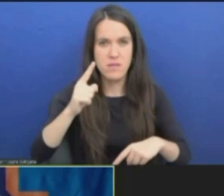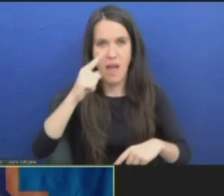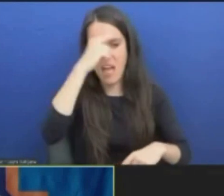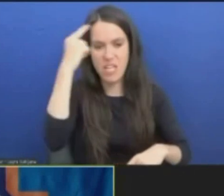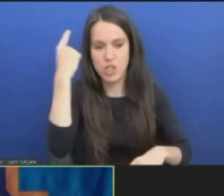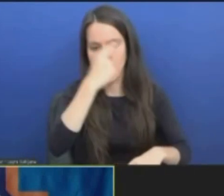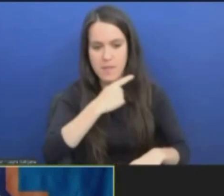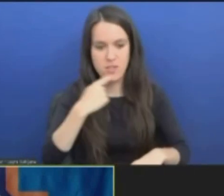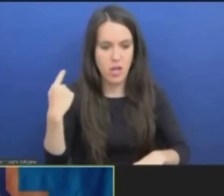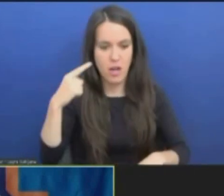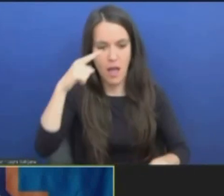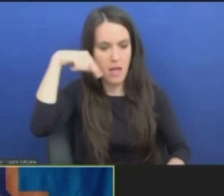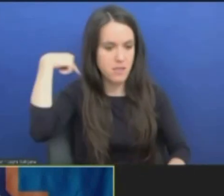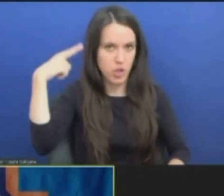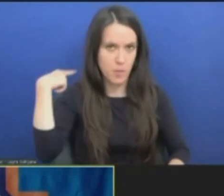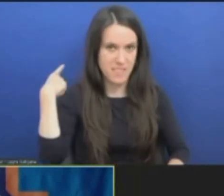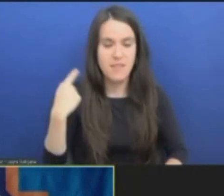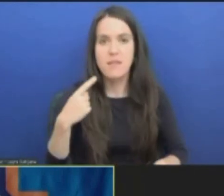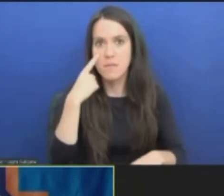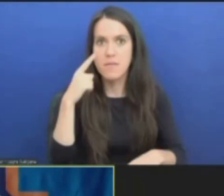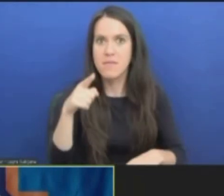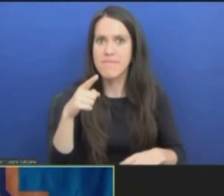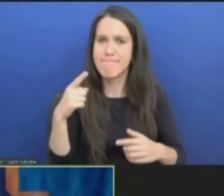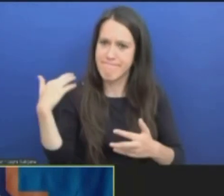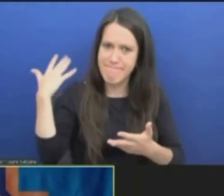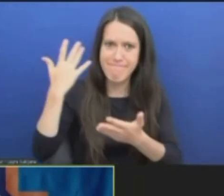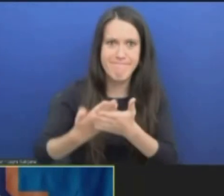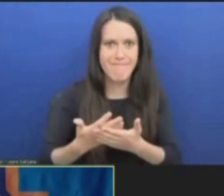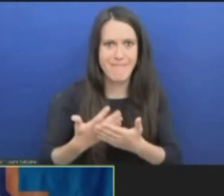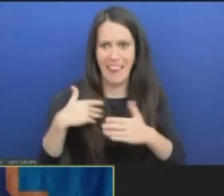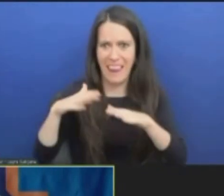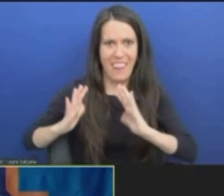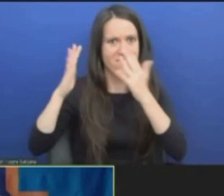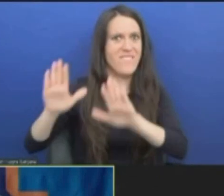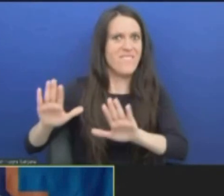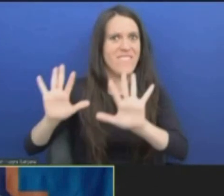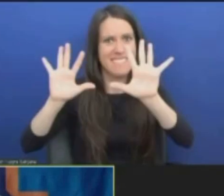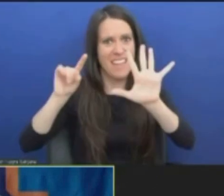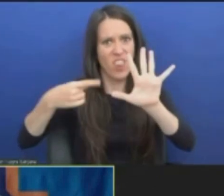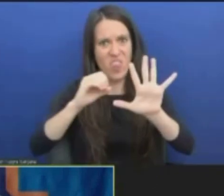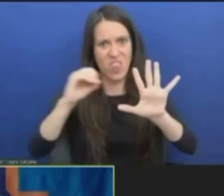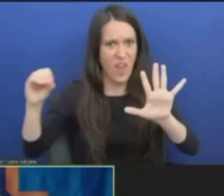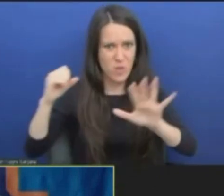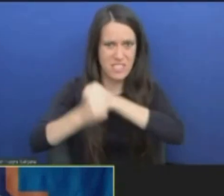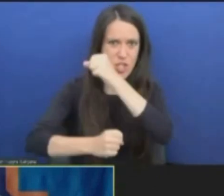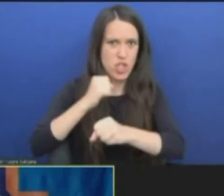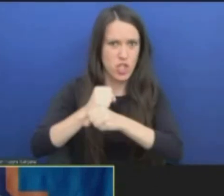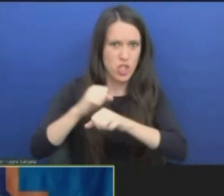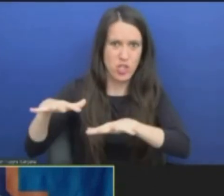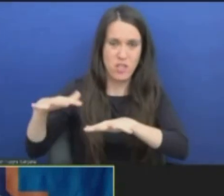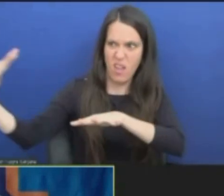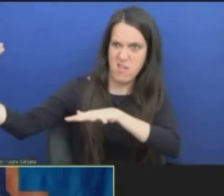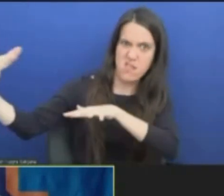Armenia living on their ancestral lands for over 10,000 years. This war,